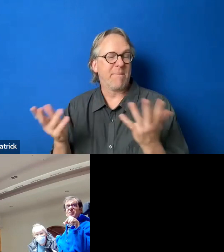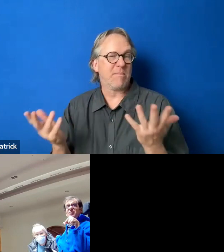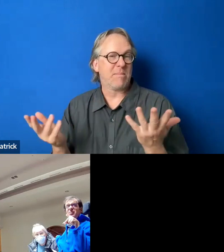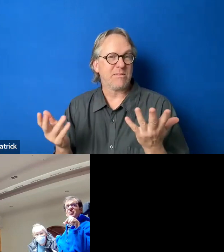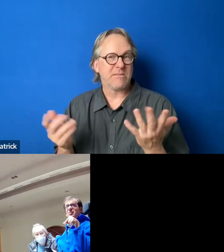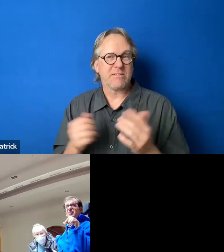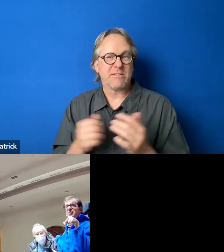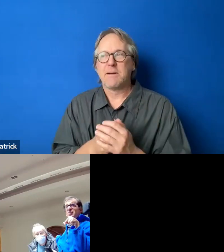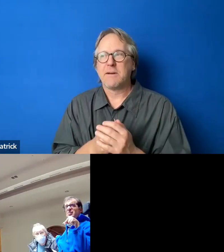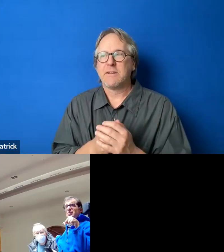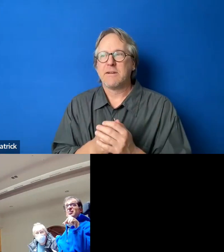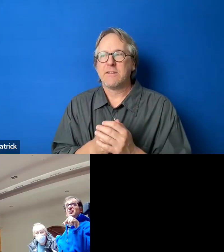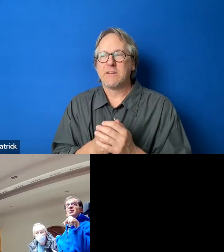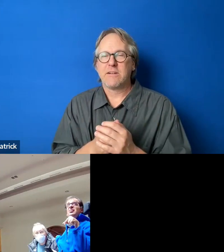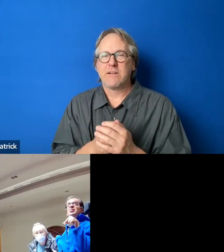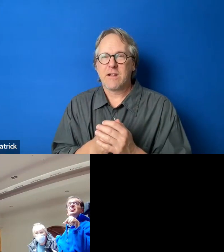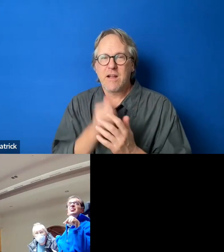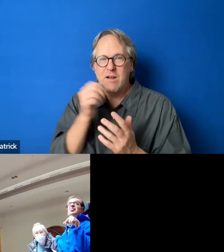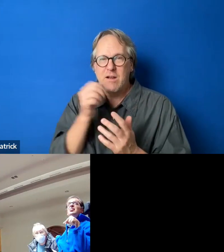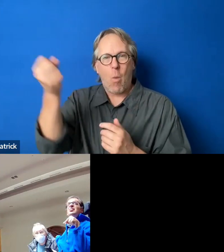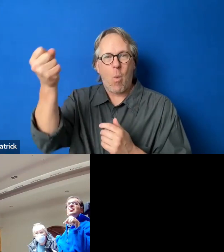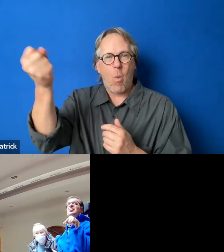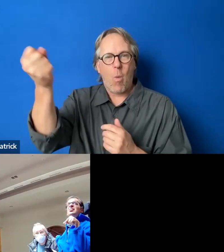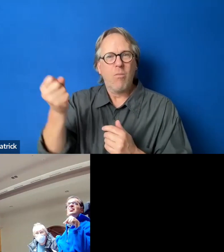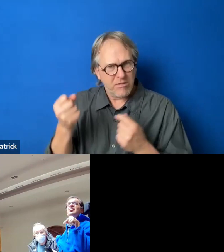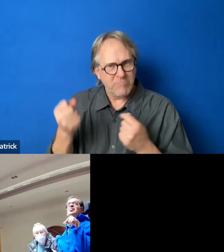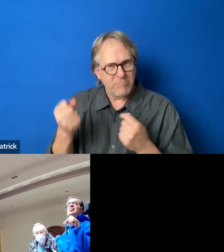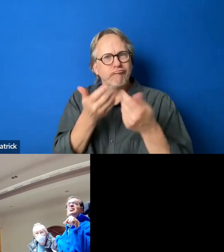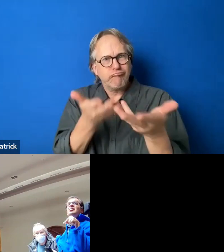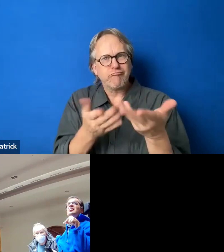Maybe talk about it in terms of